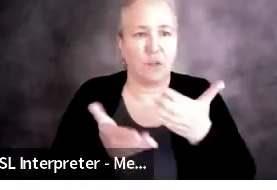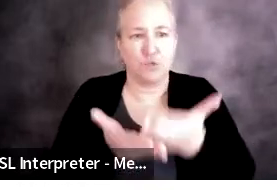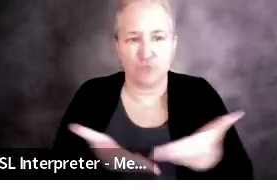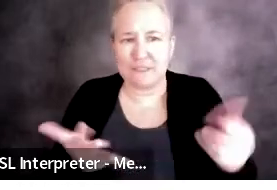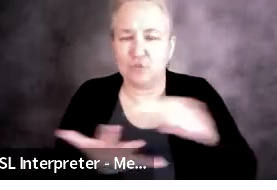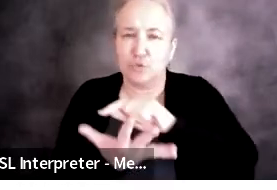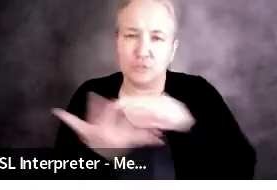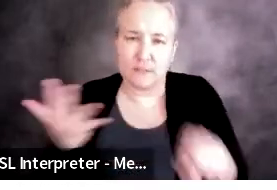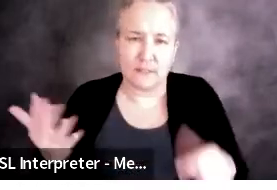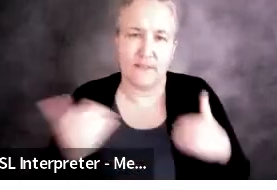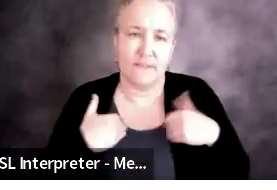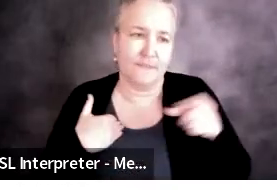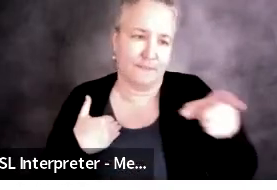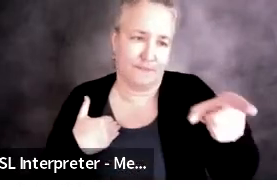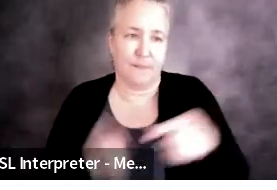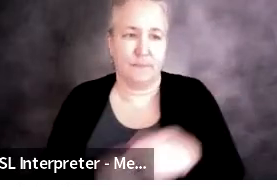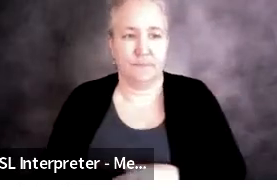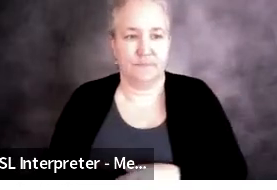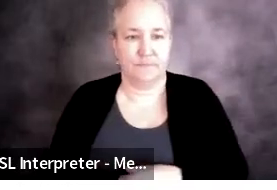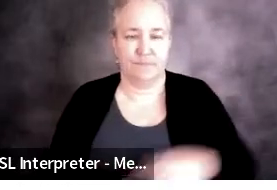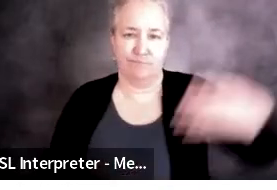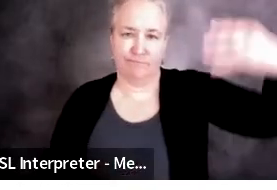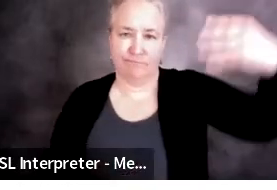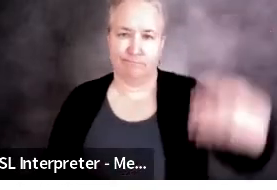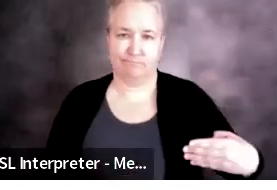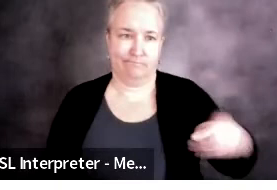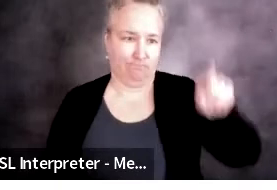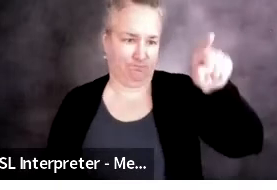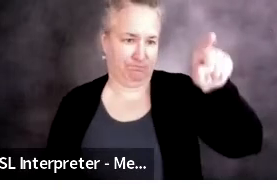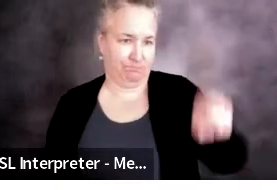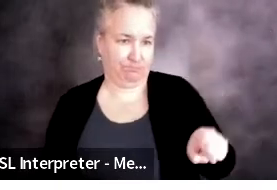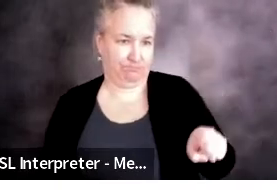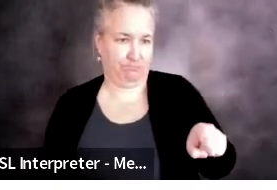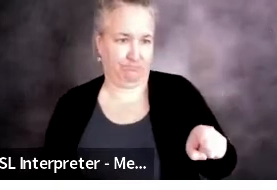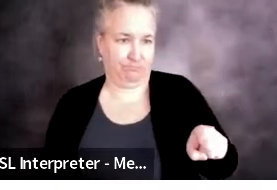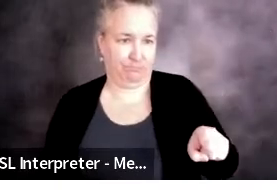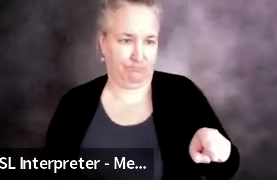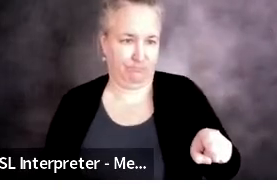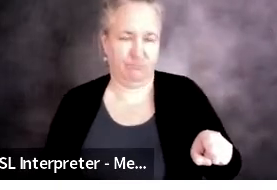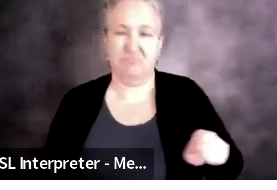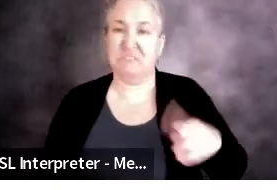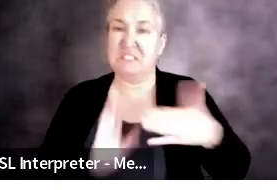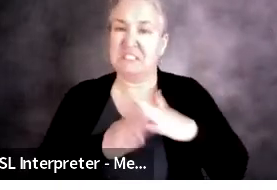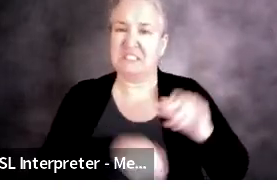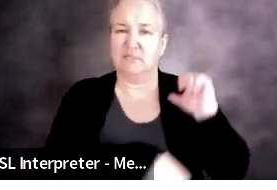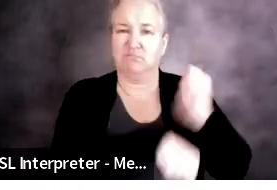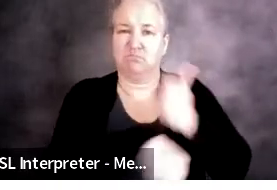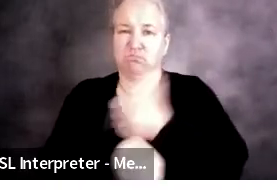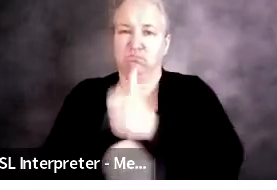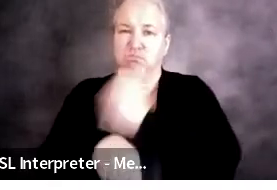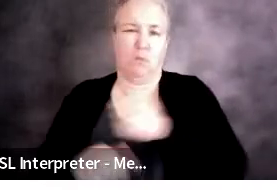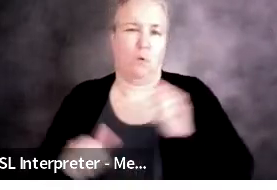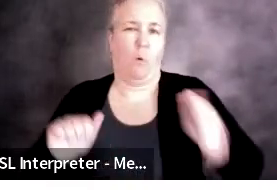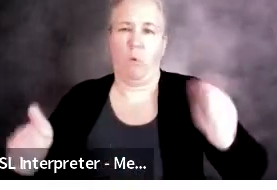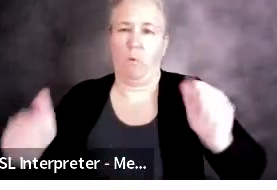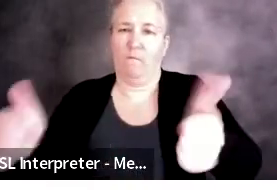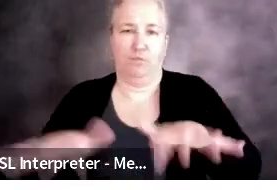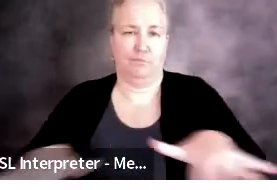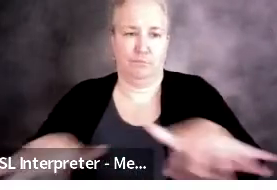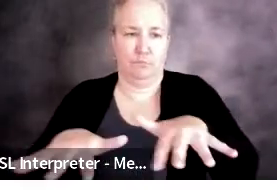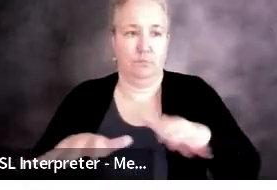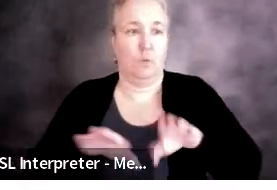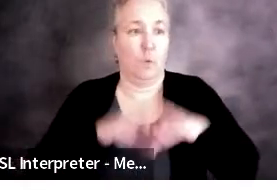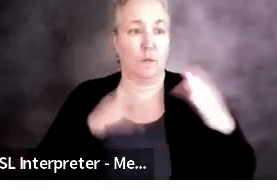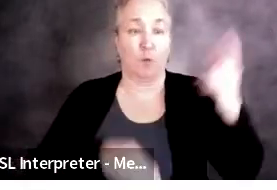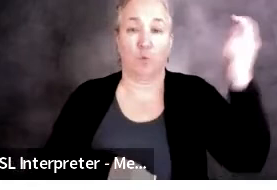well. Here are a list located around the city. They are open Tuesday